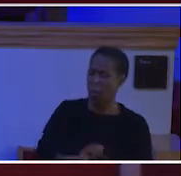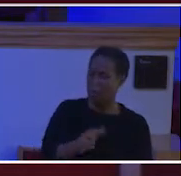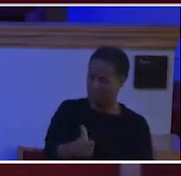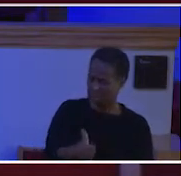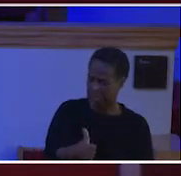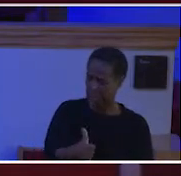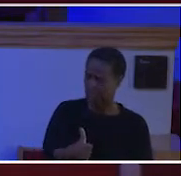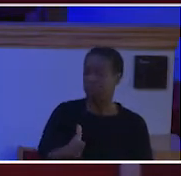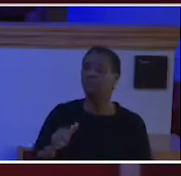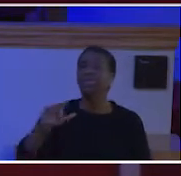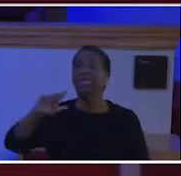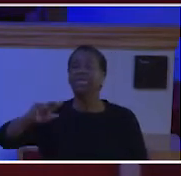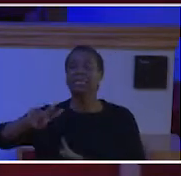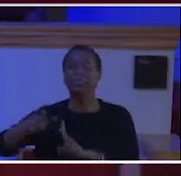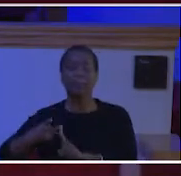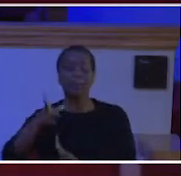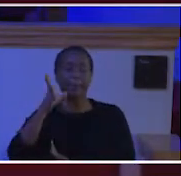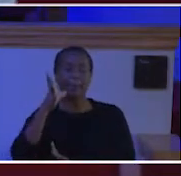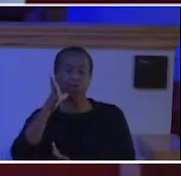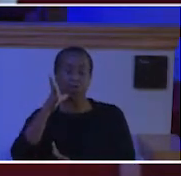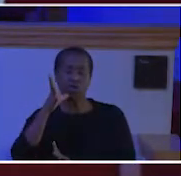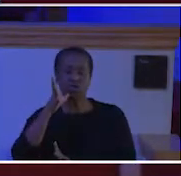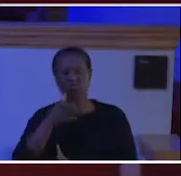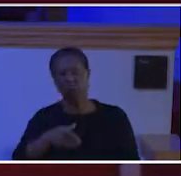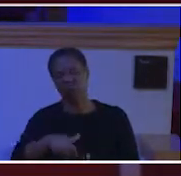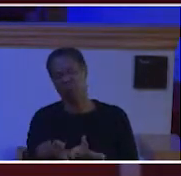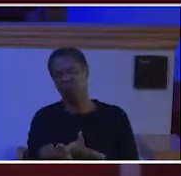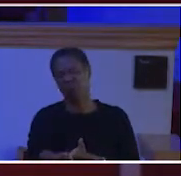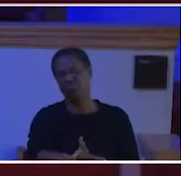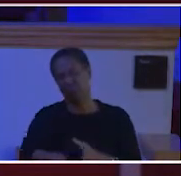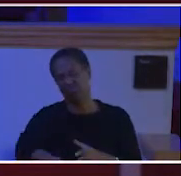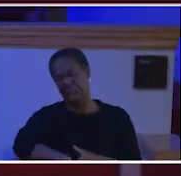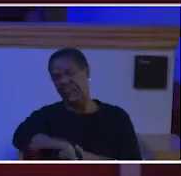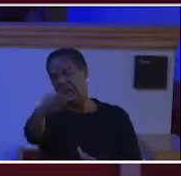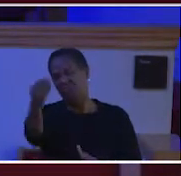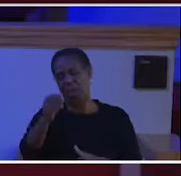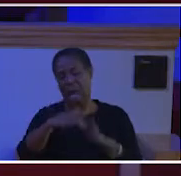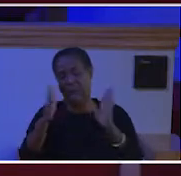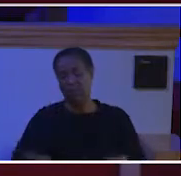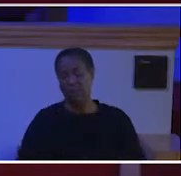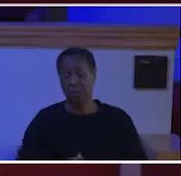birthday, rejected him and put him out of the house.